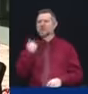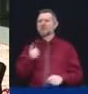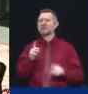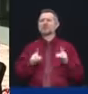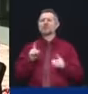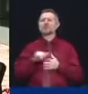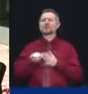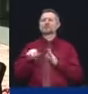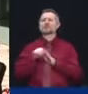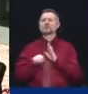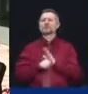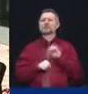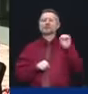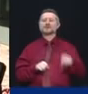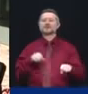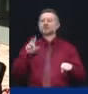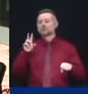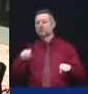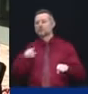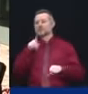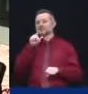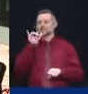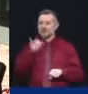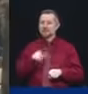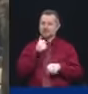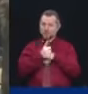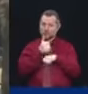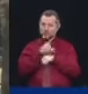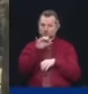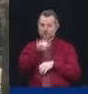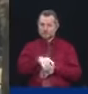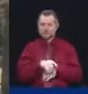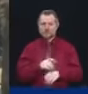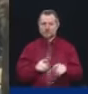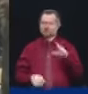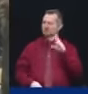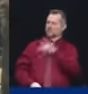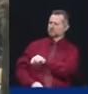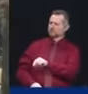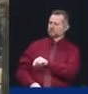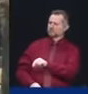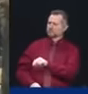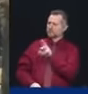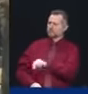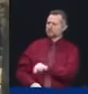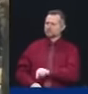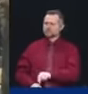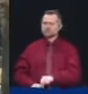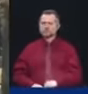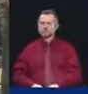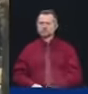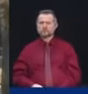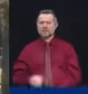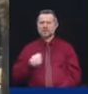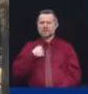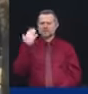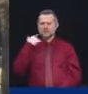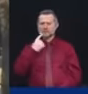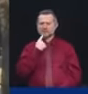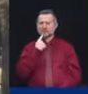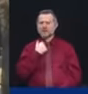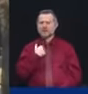yes or no, did you do the things you were accused of? No. No, and that's why I said when people